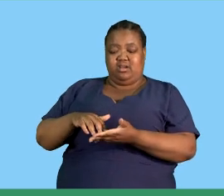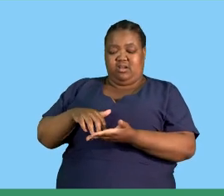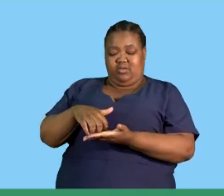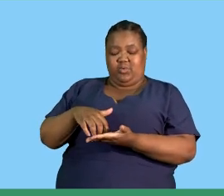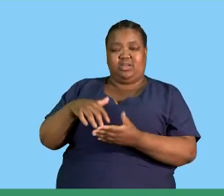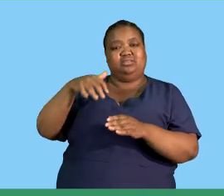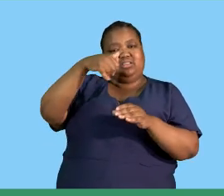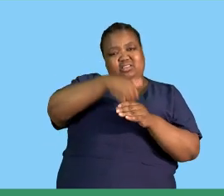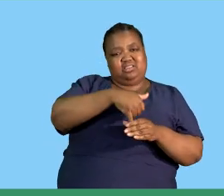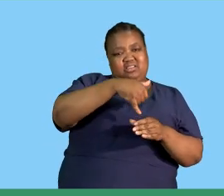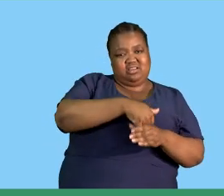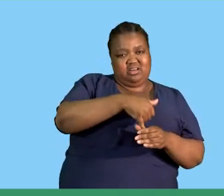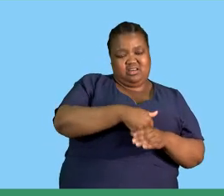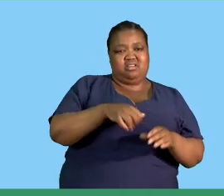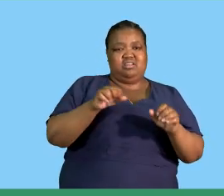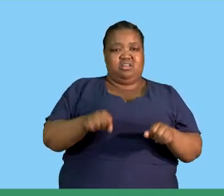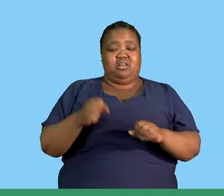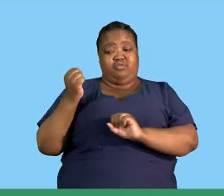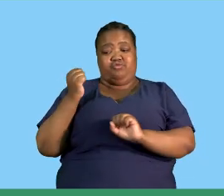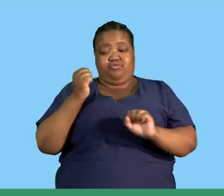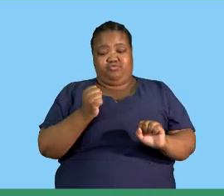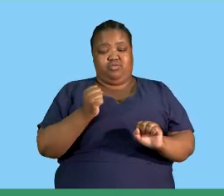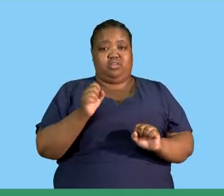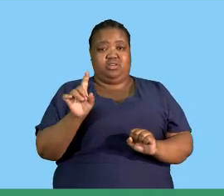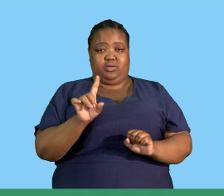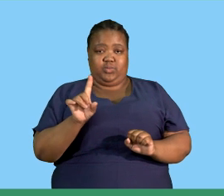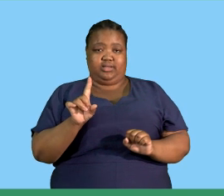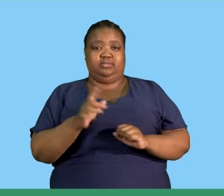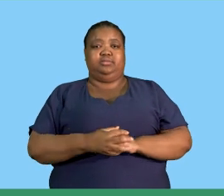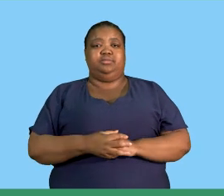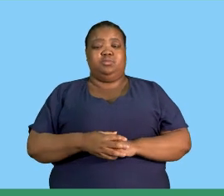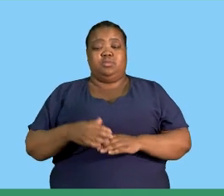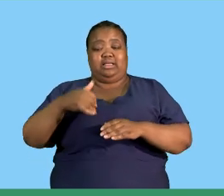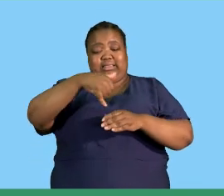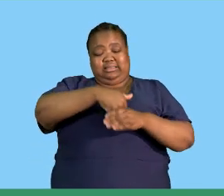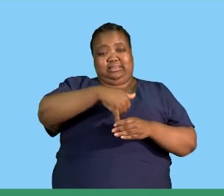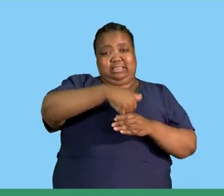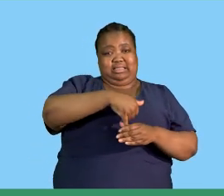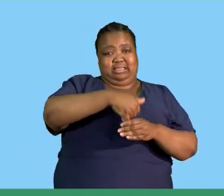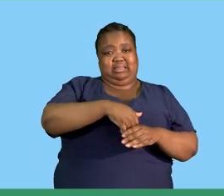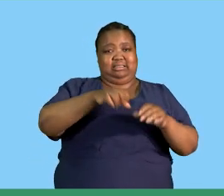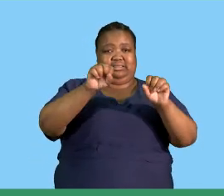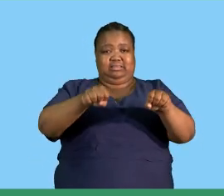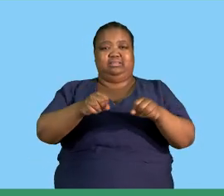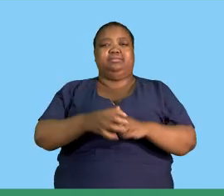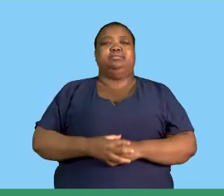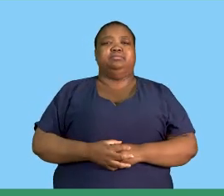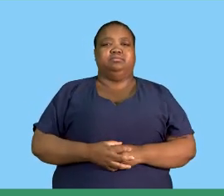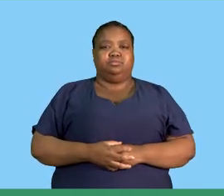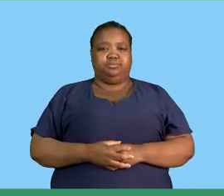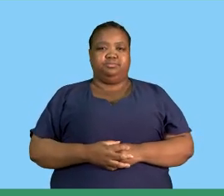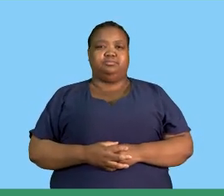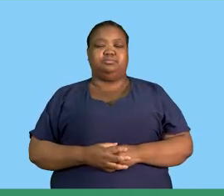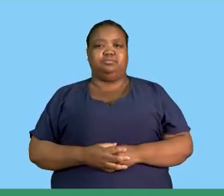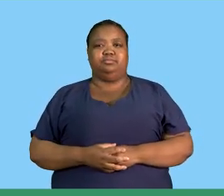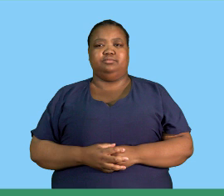Weakness is what? A weakness is internal. Then we come to the strength. Strength is also internal, but